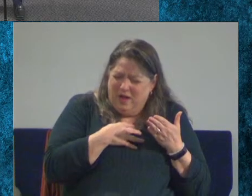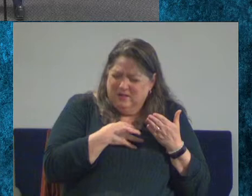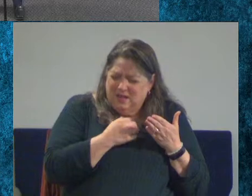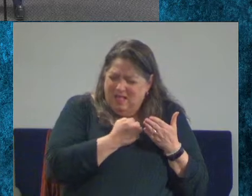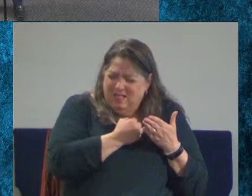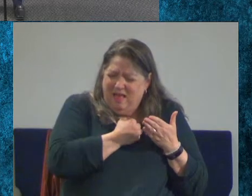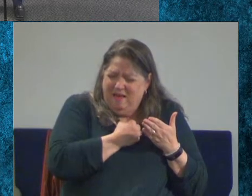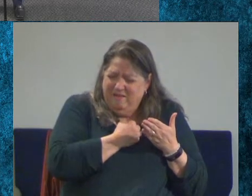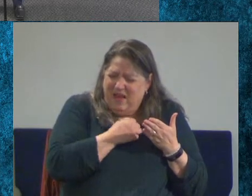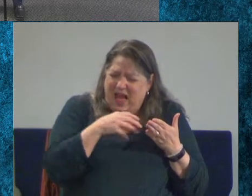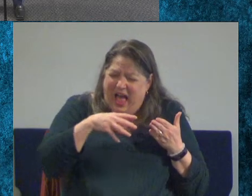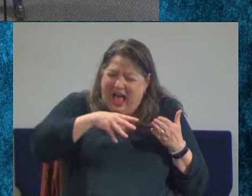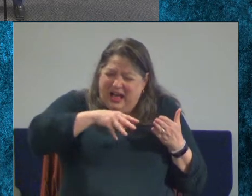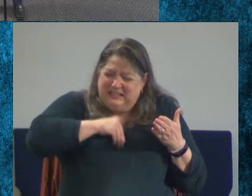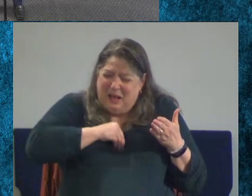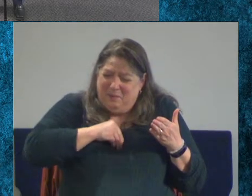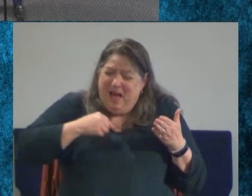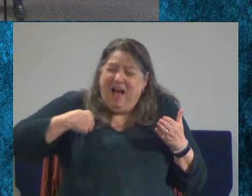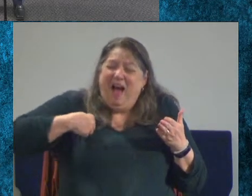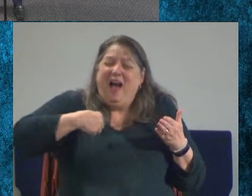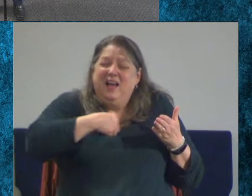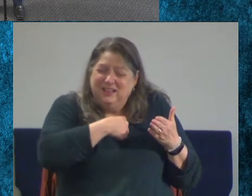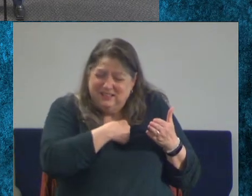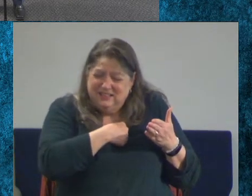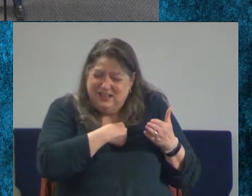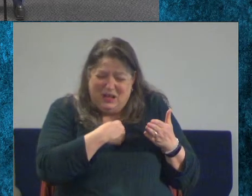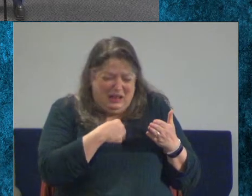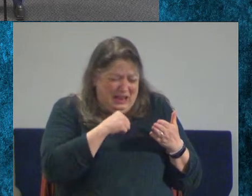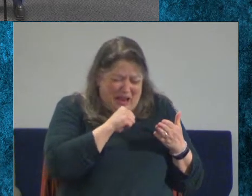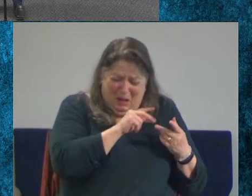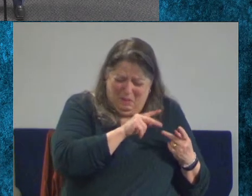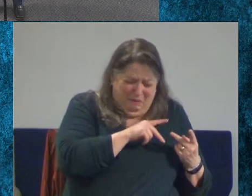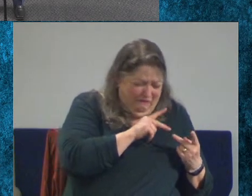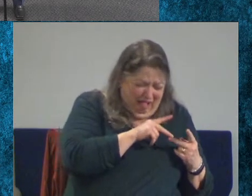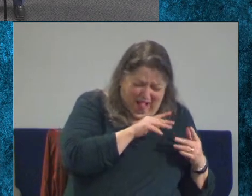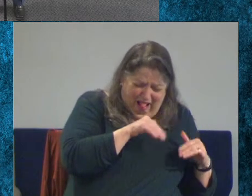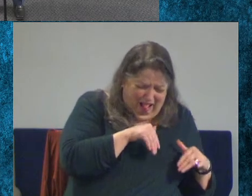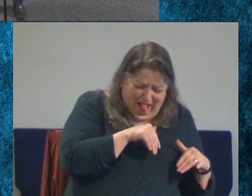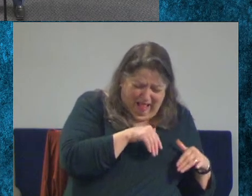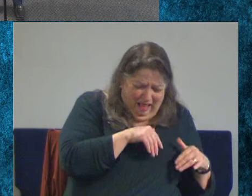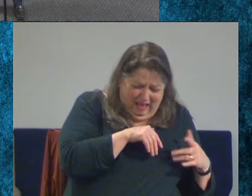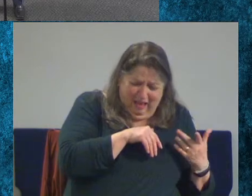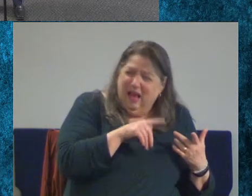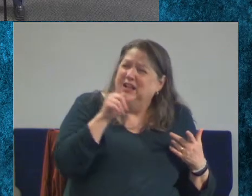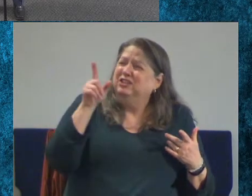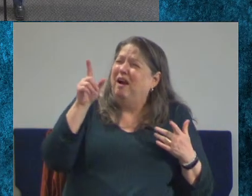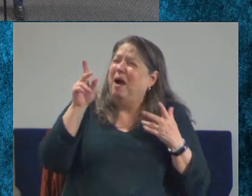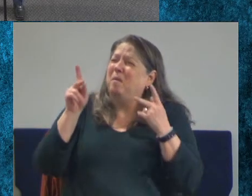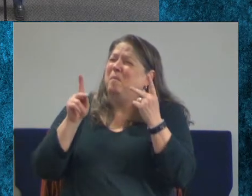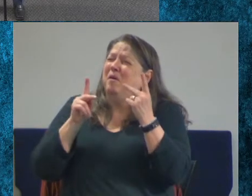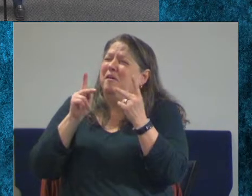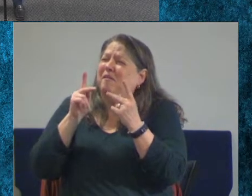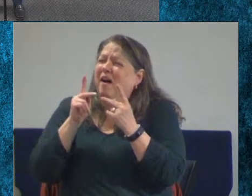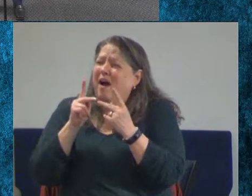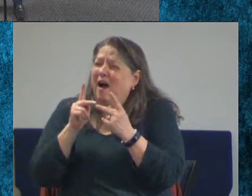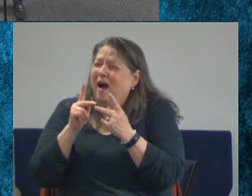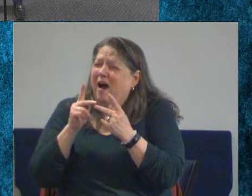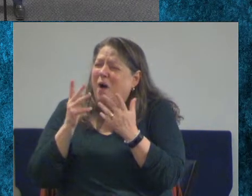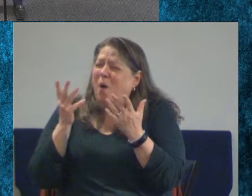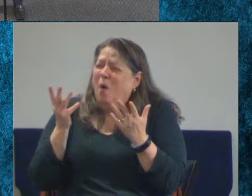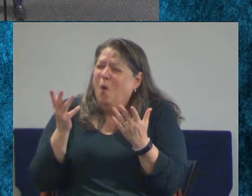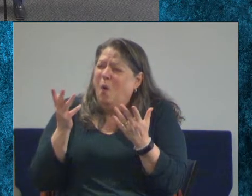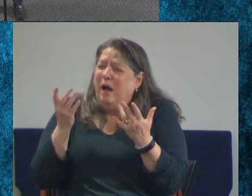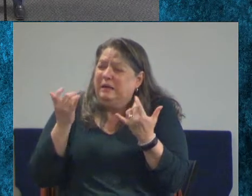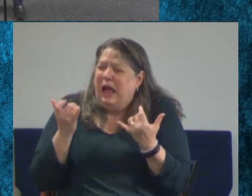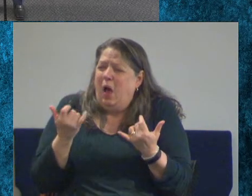love, and his acceptance of us who are imperfect. Father, if Jesus, who is perfect, can do that, can we do that